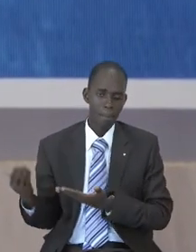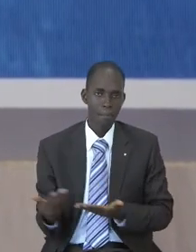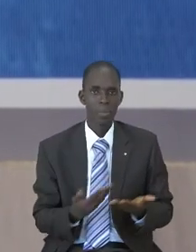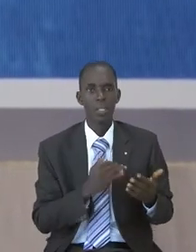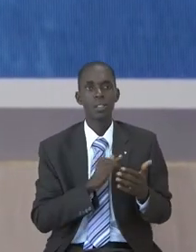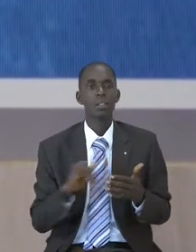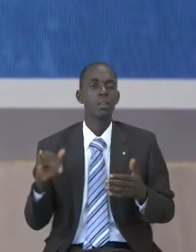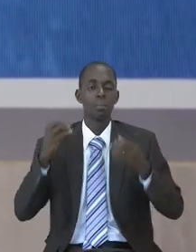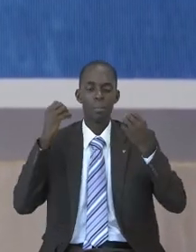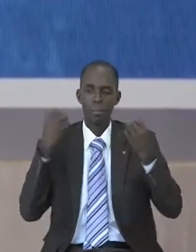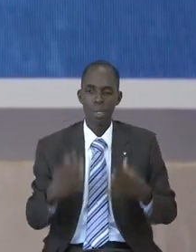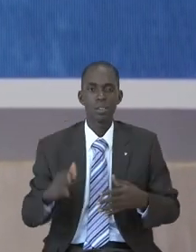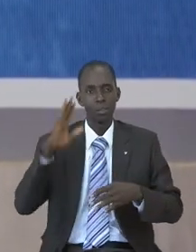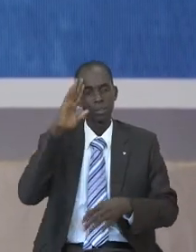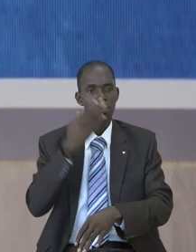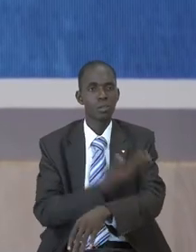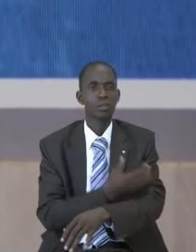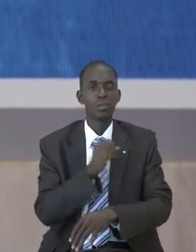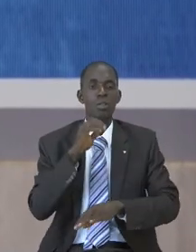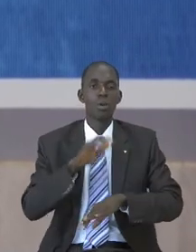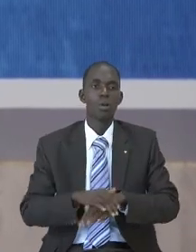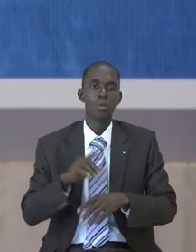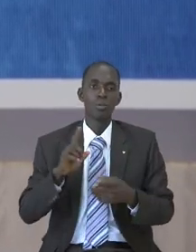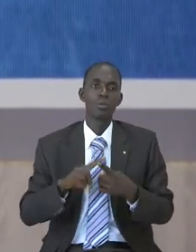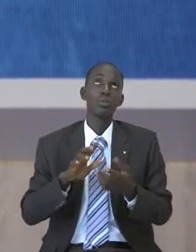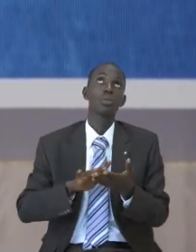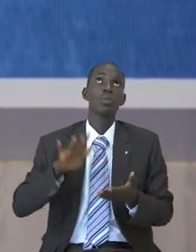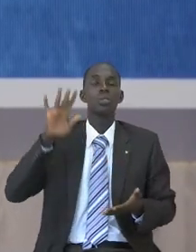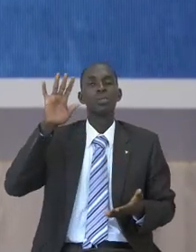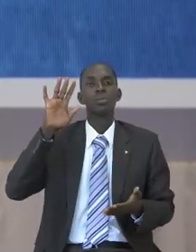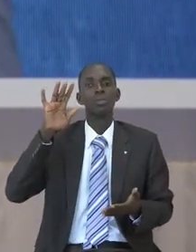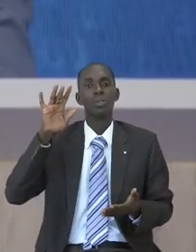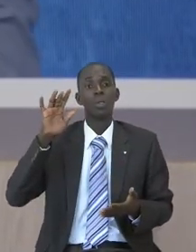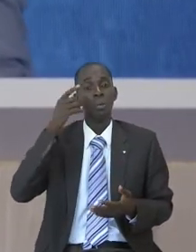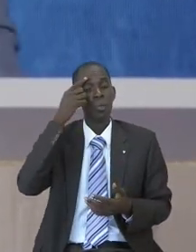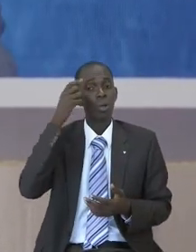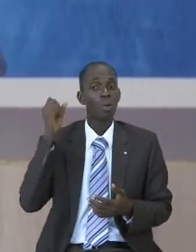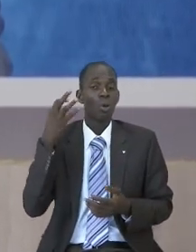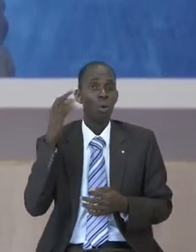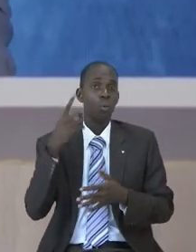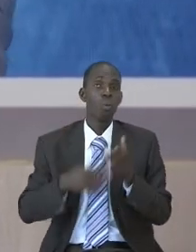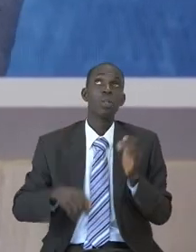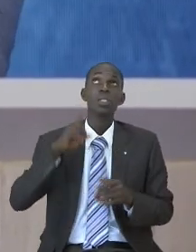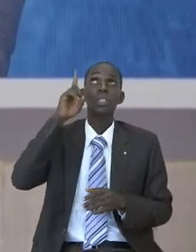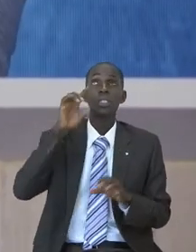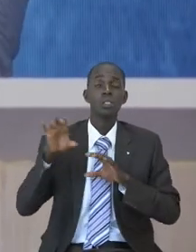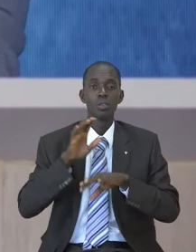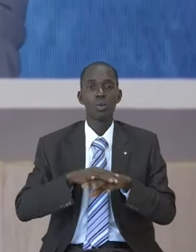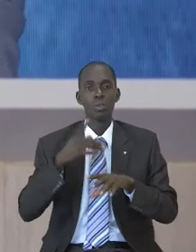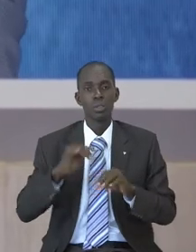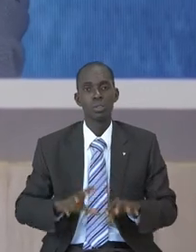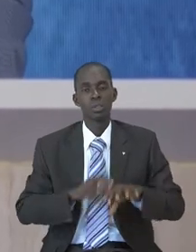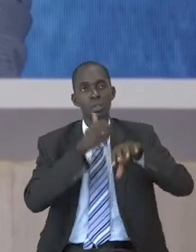bringing many sons unto glory. Because of what he did on the cross of